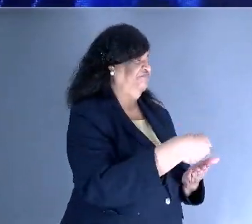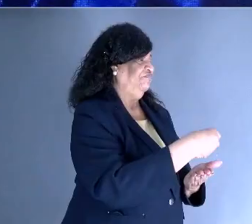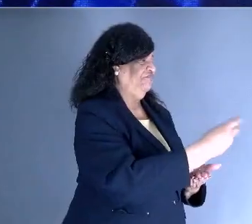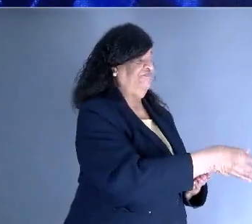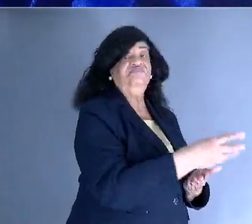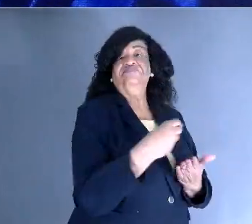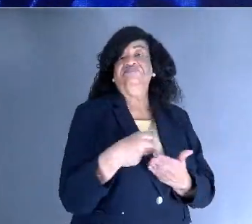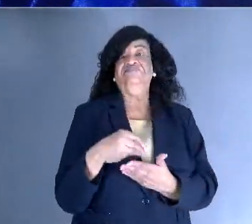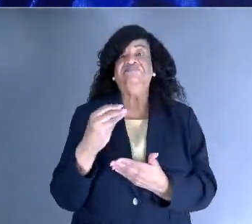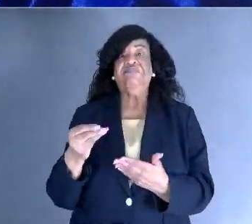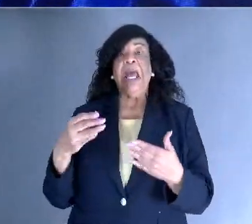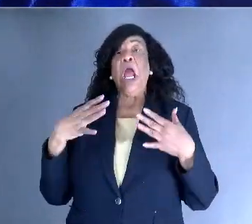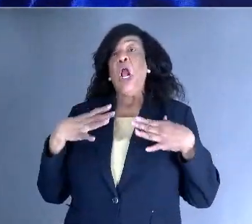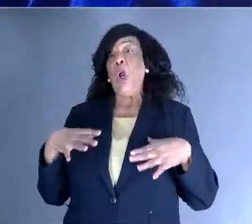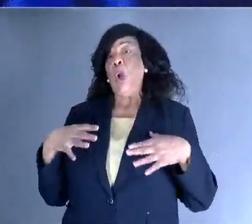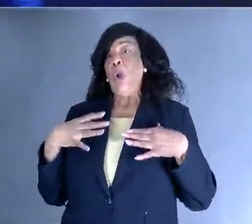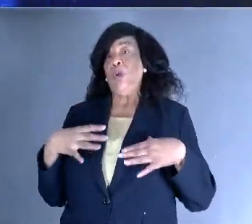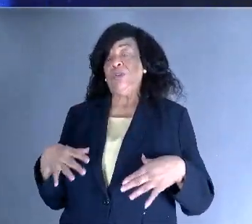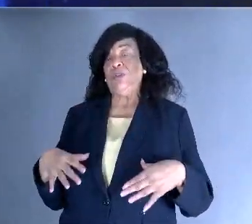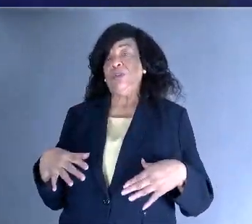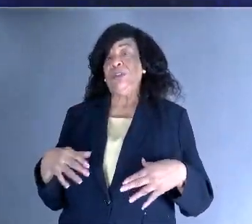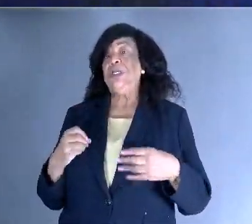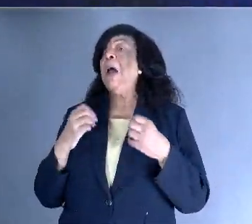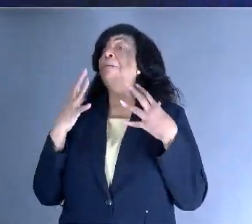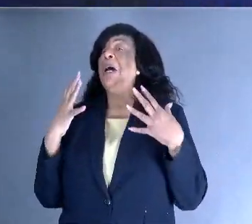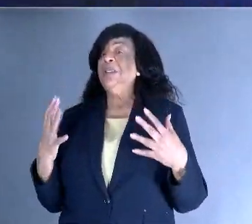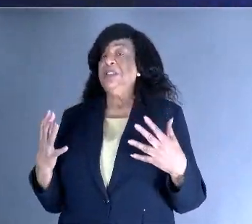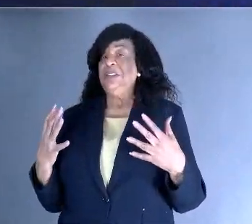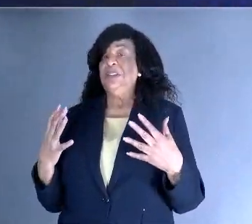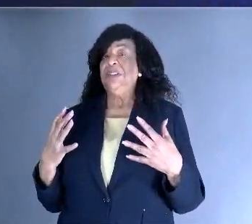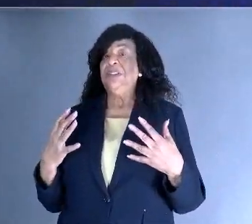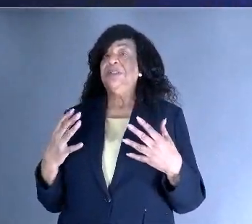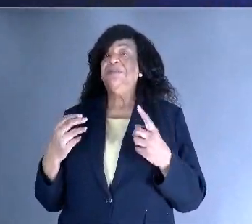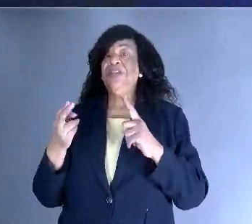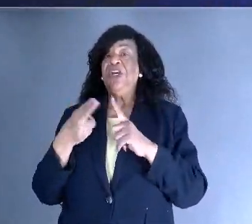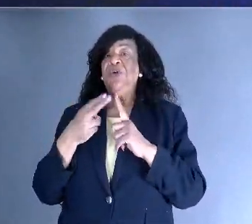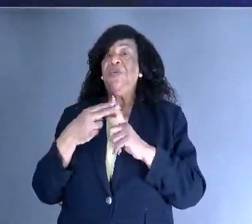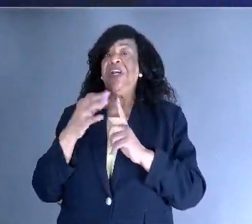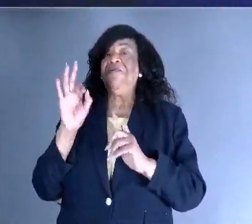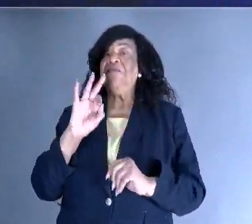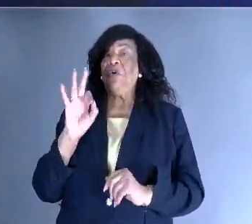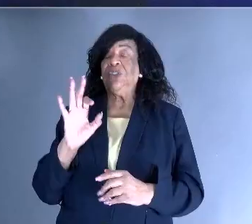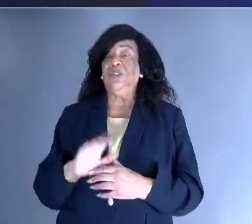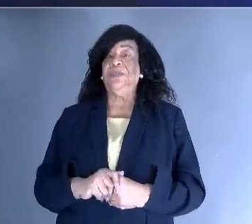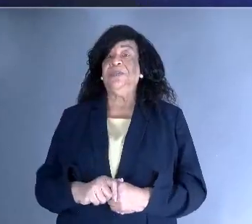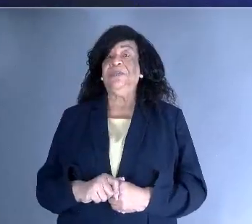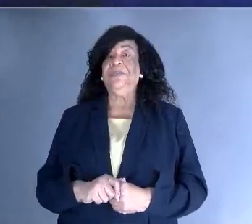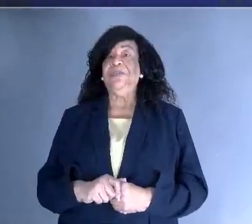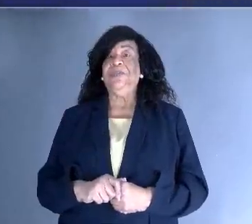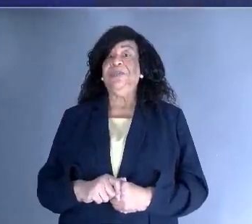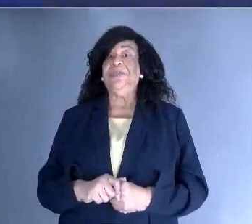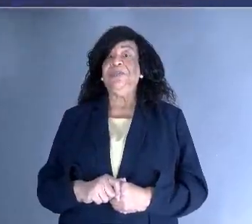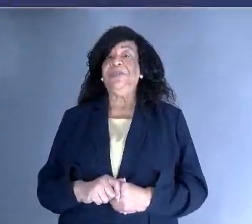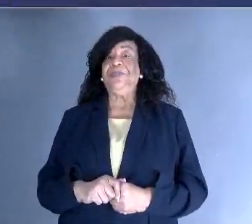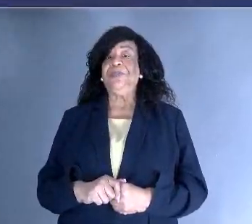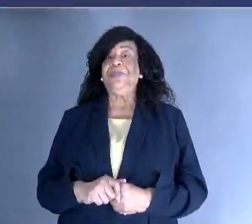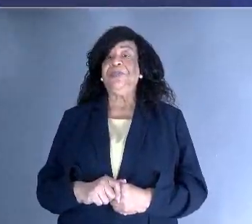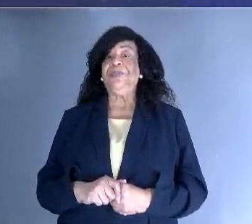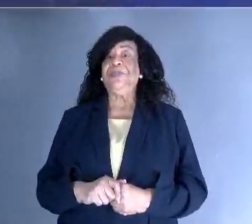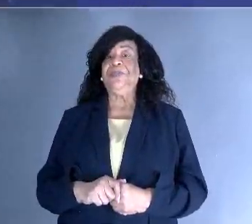how much money have I spent on renting furniture pull that number together